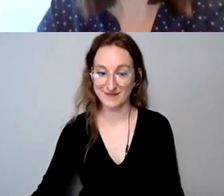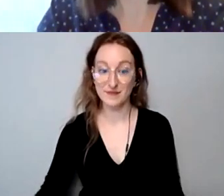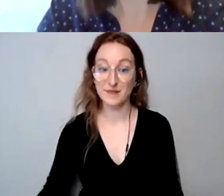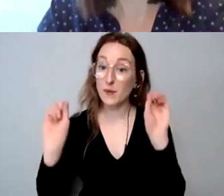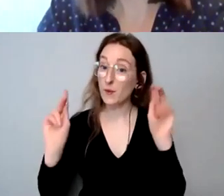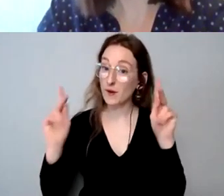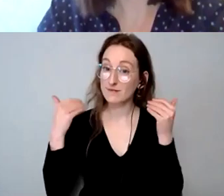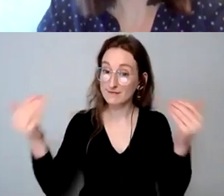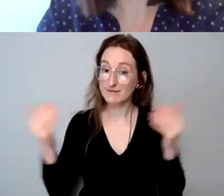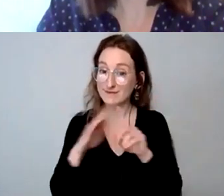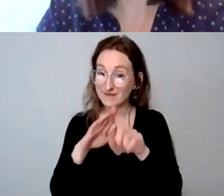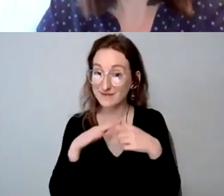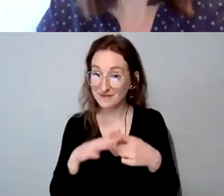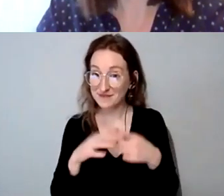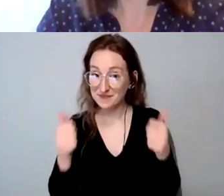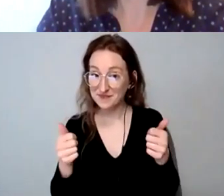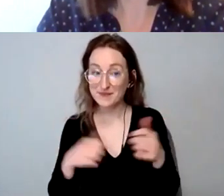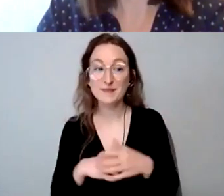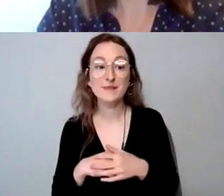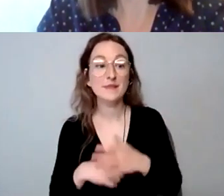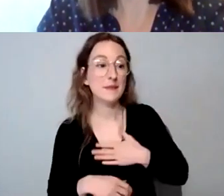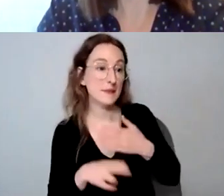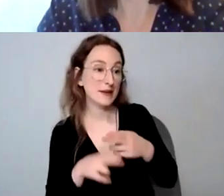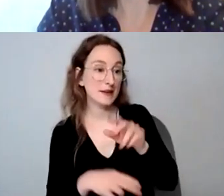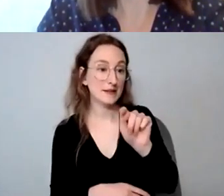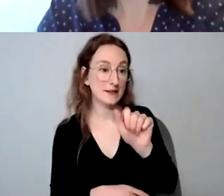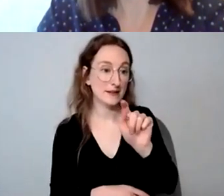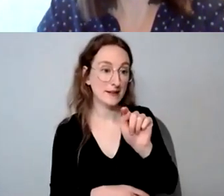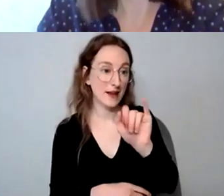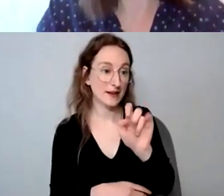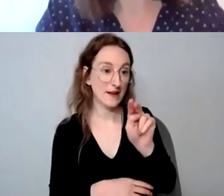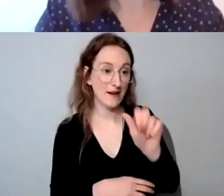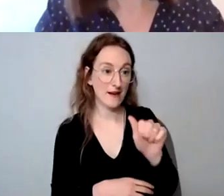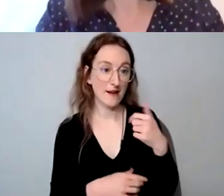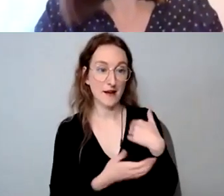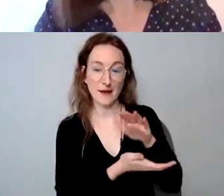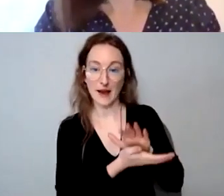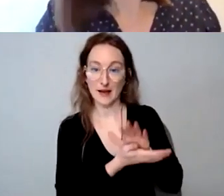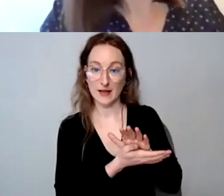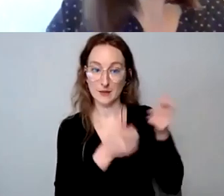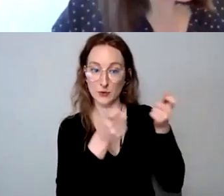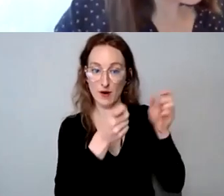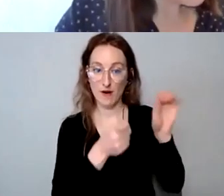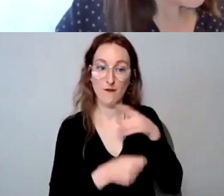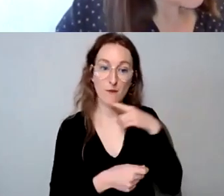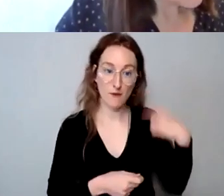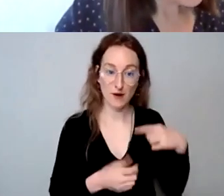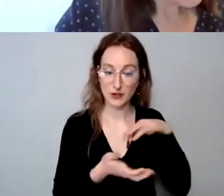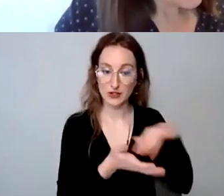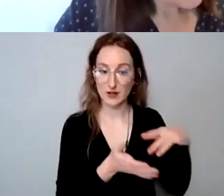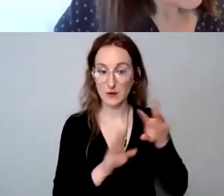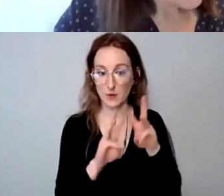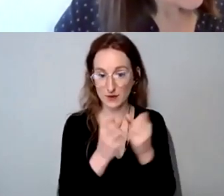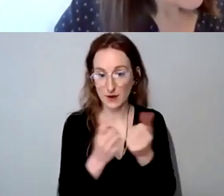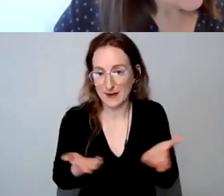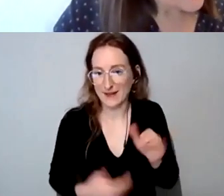Okay, let's start. My name is Tatiana Saburova. I'm an academic director of the Russian Studies Workshop in Indiana